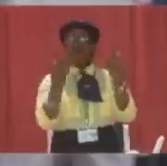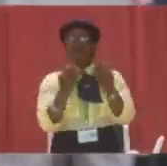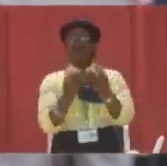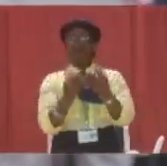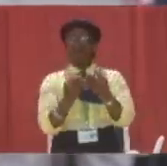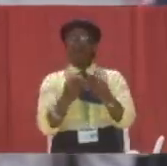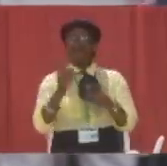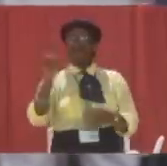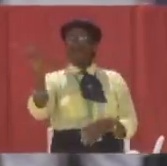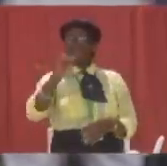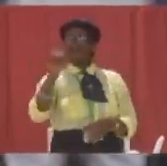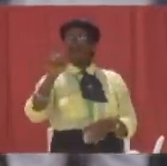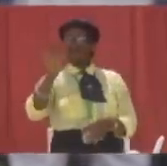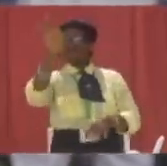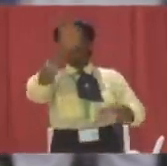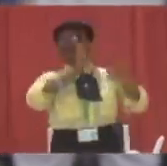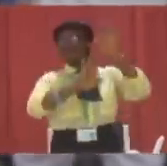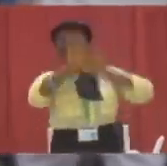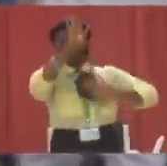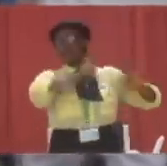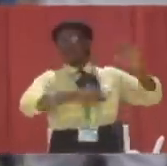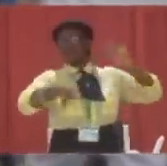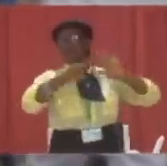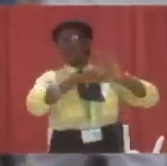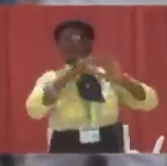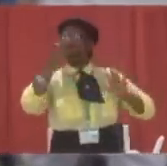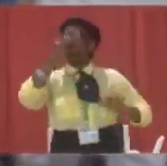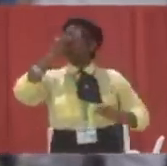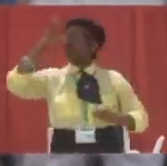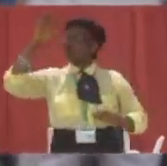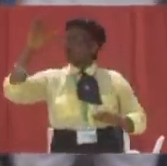where generational curses are still ravaging,